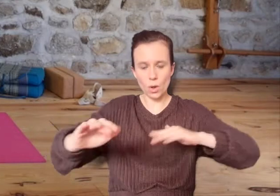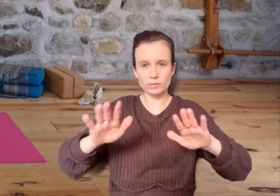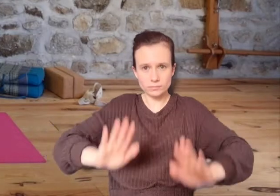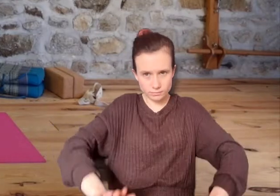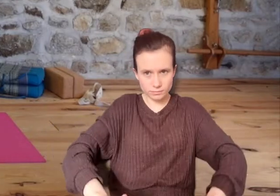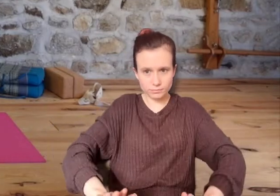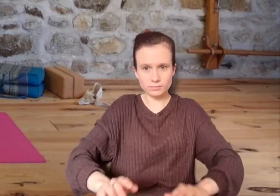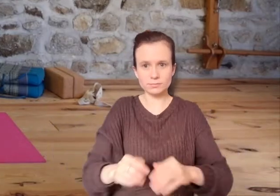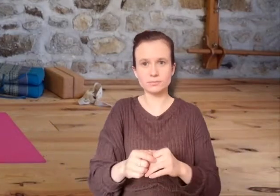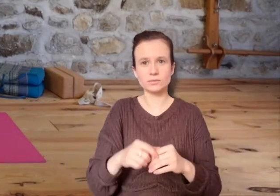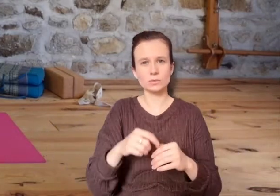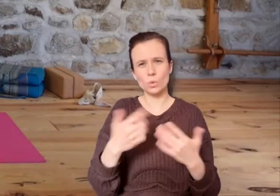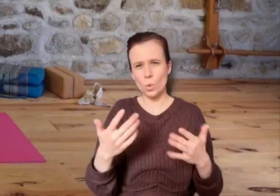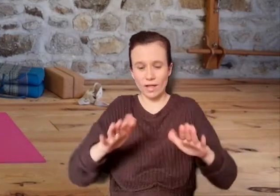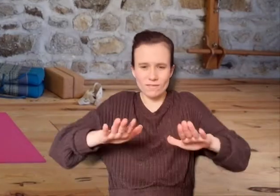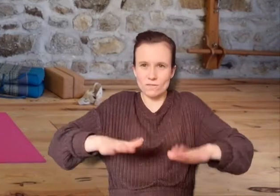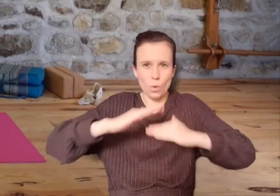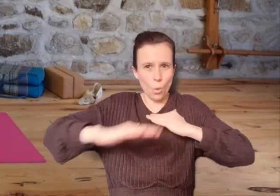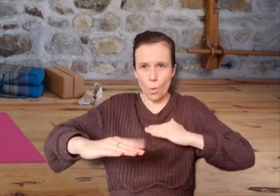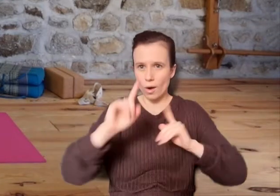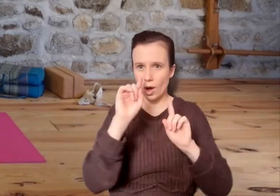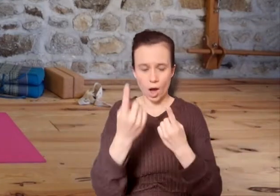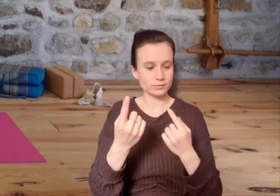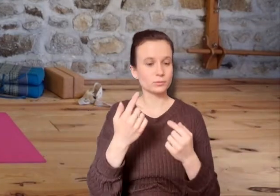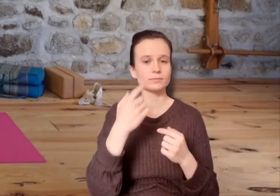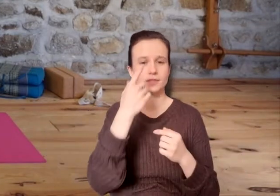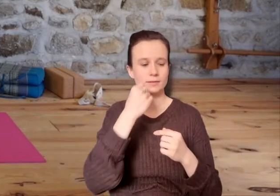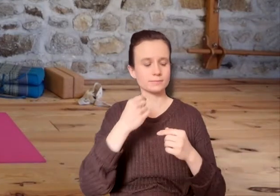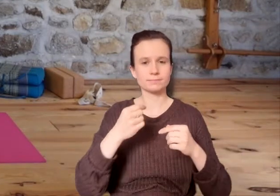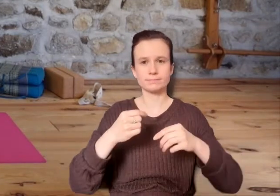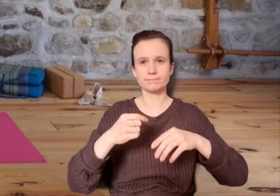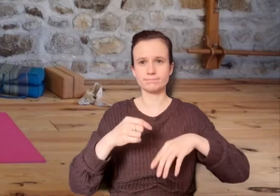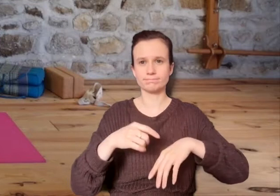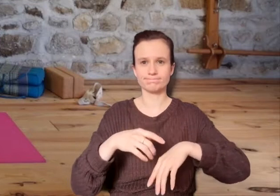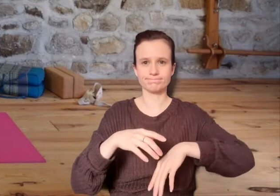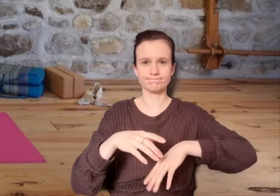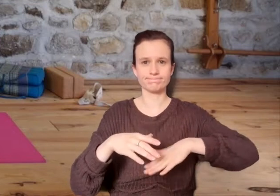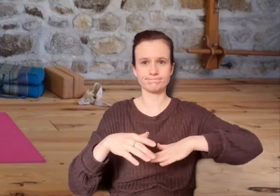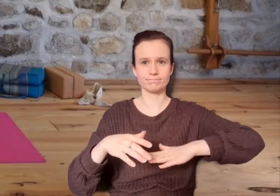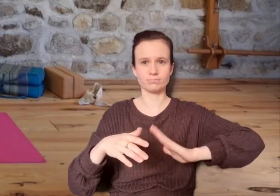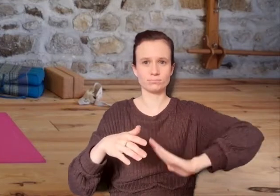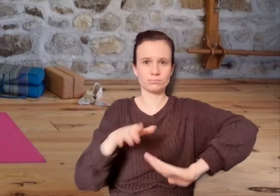need to, place the hands on the shins or the ankles, or grab the big toes.